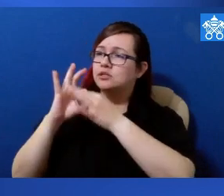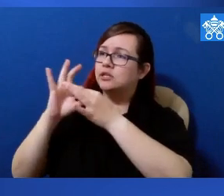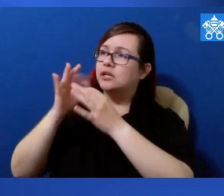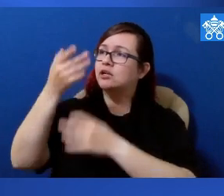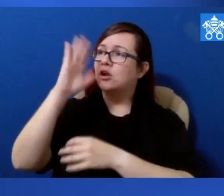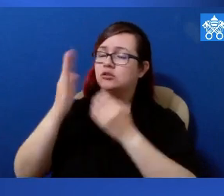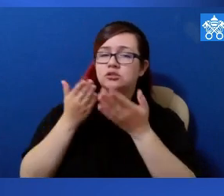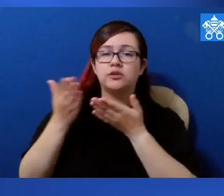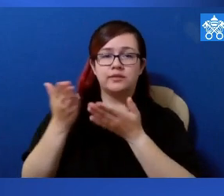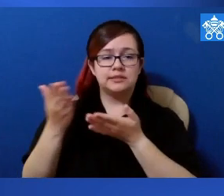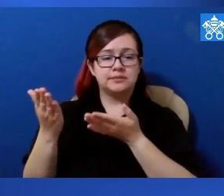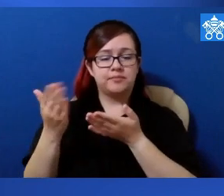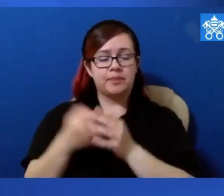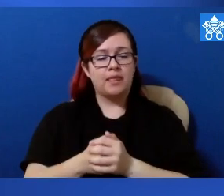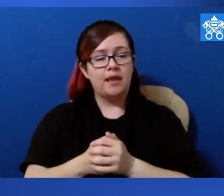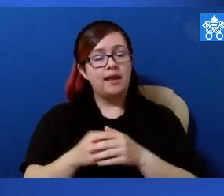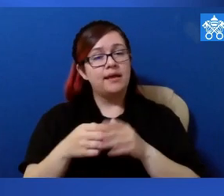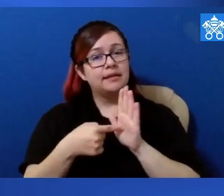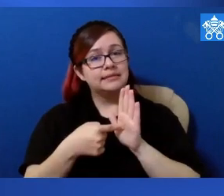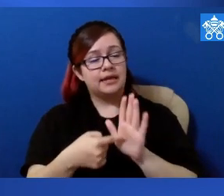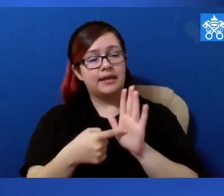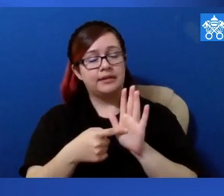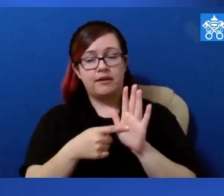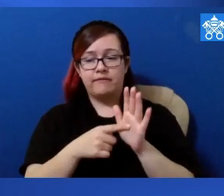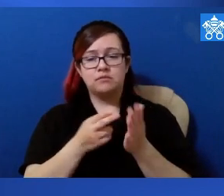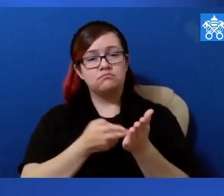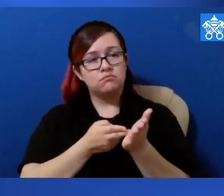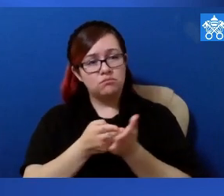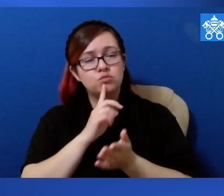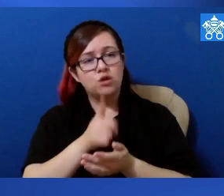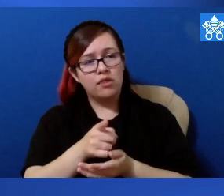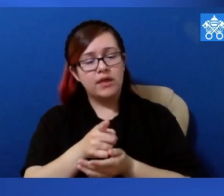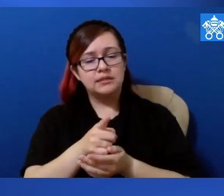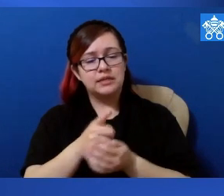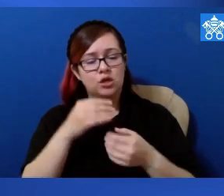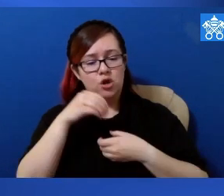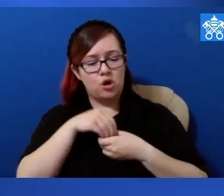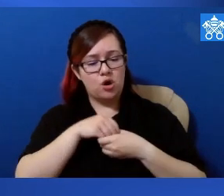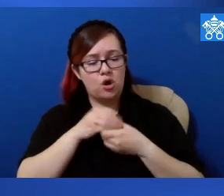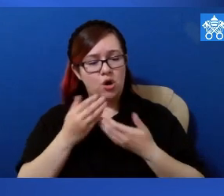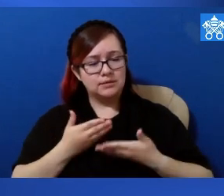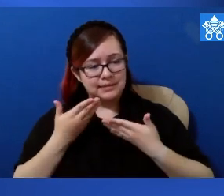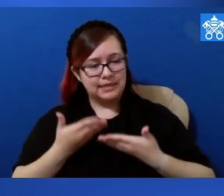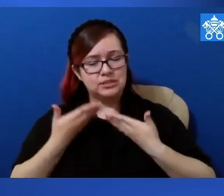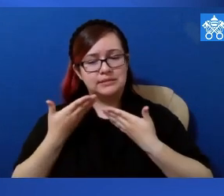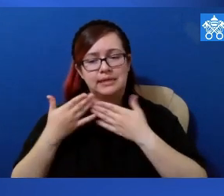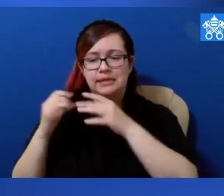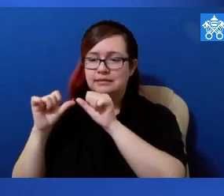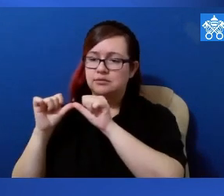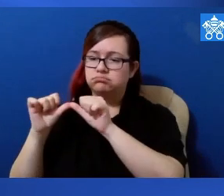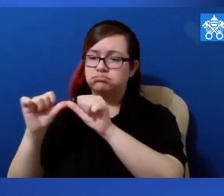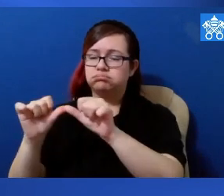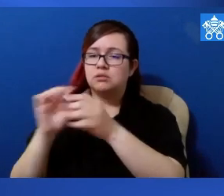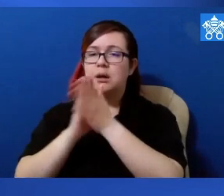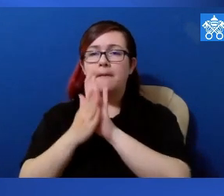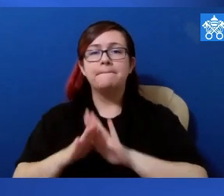extraordinary things in God's service. The sign of an authentic consolation is precisely the serene, fruitful,